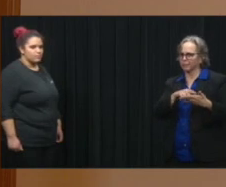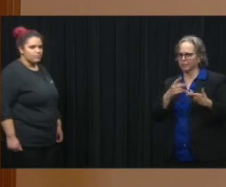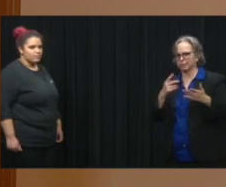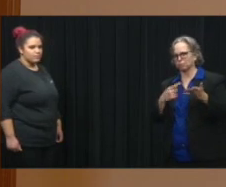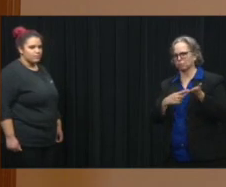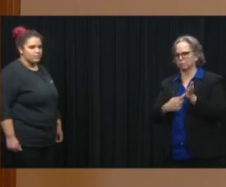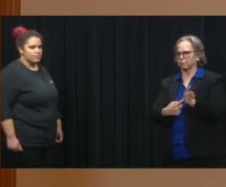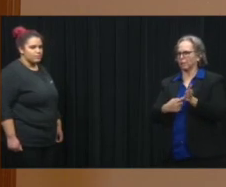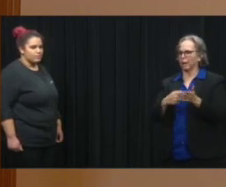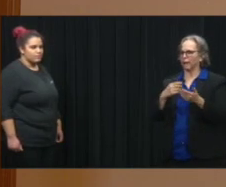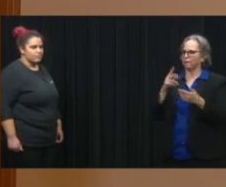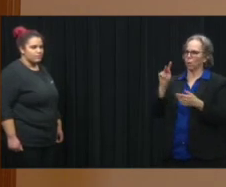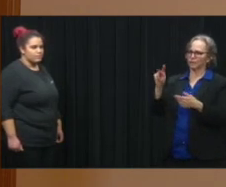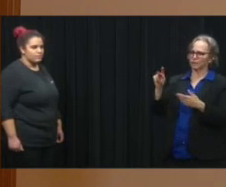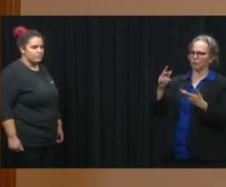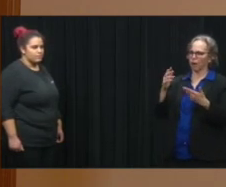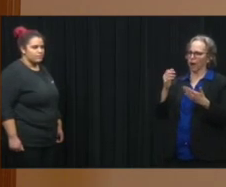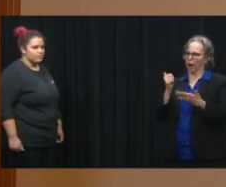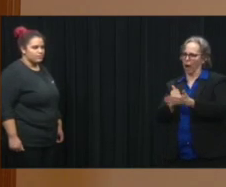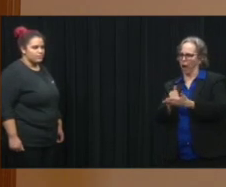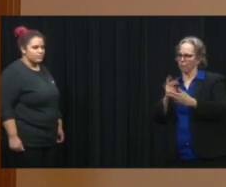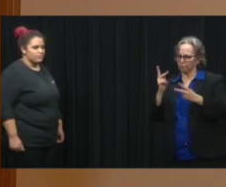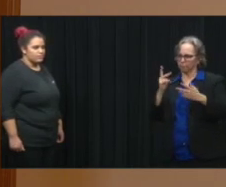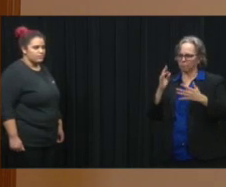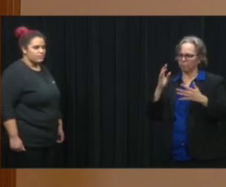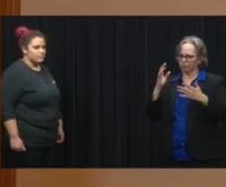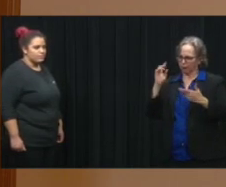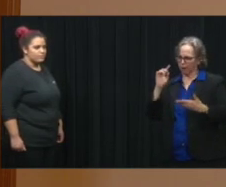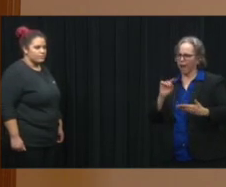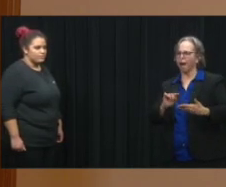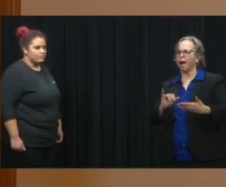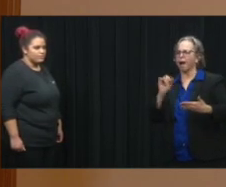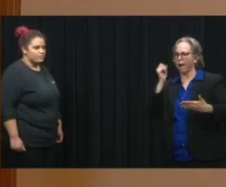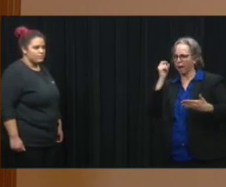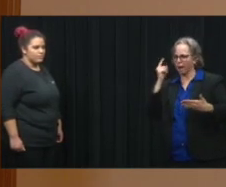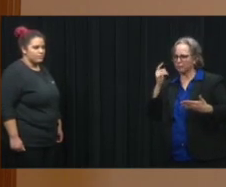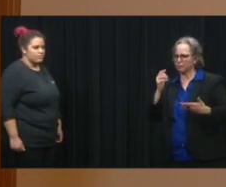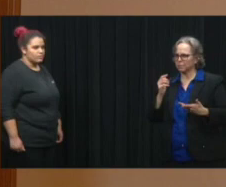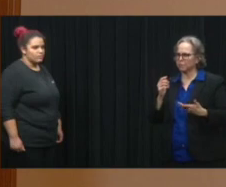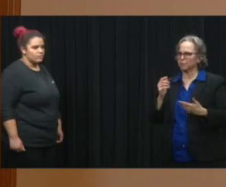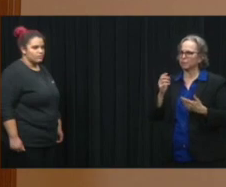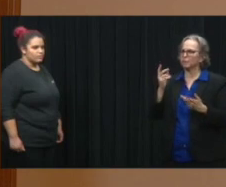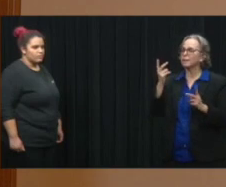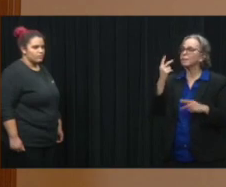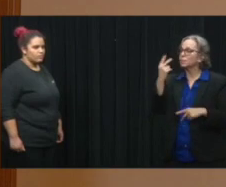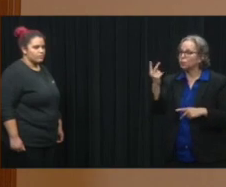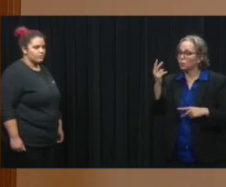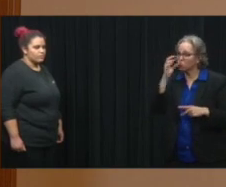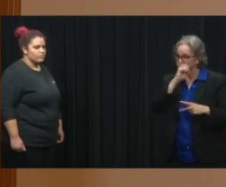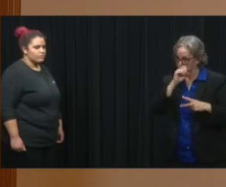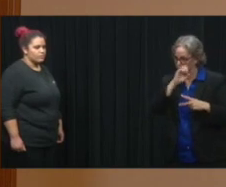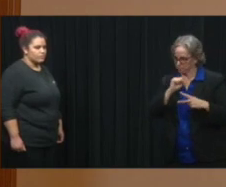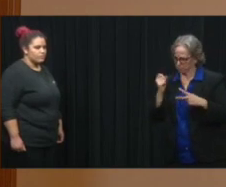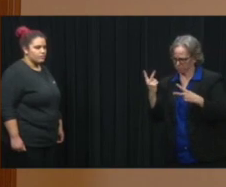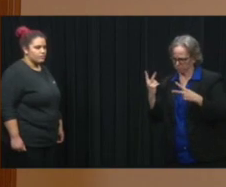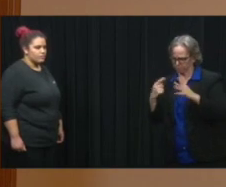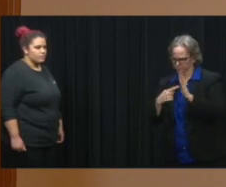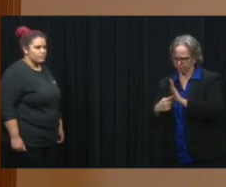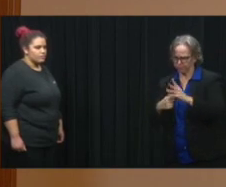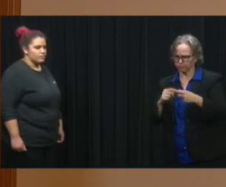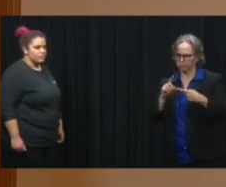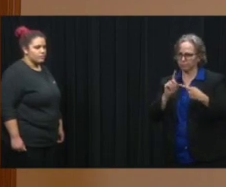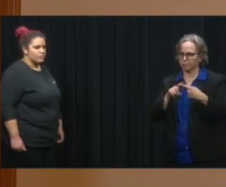the gist of it is it's based on two assumptions. One is about some assumptions about the